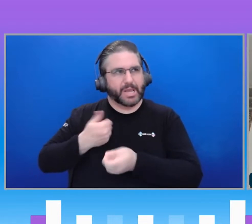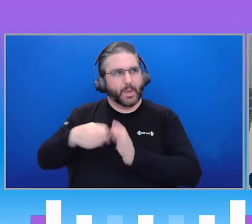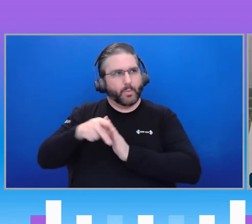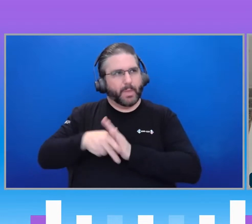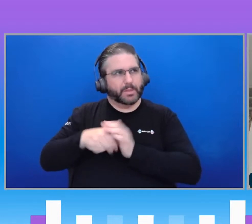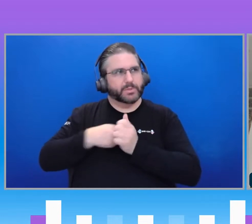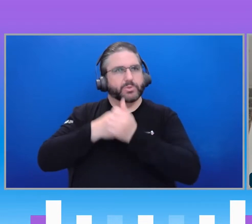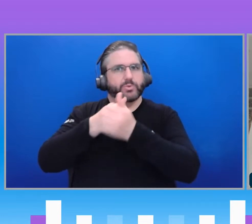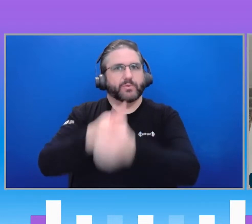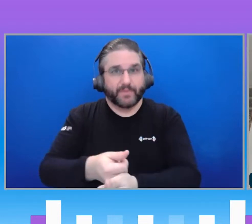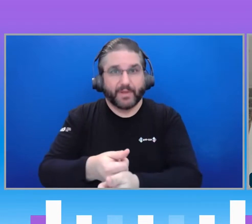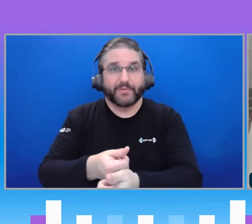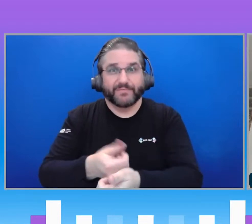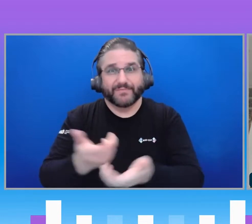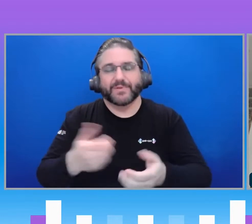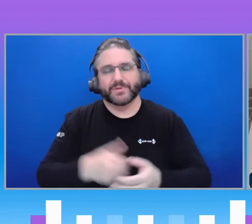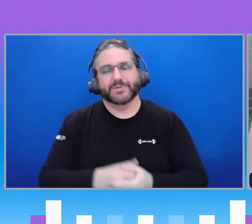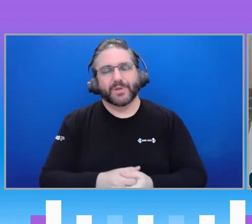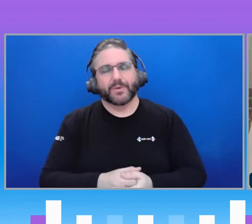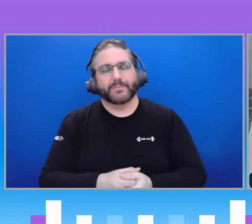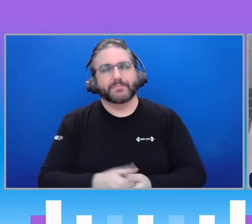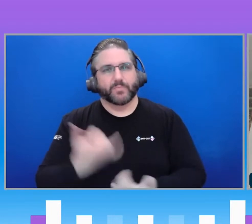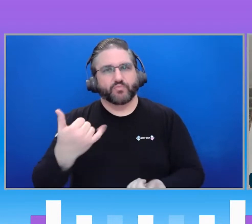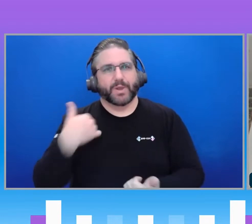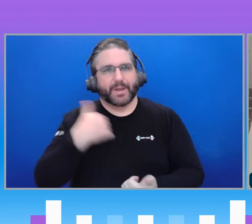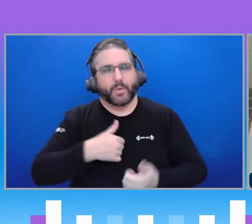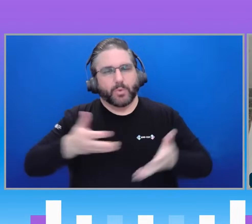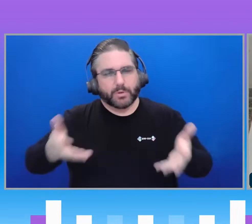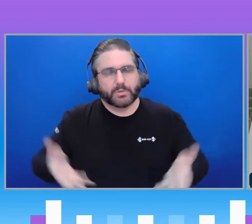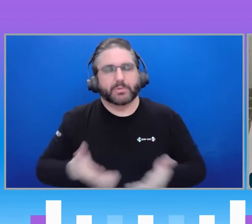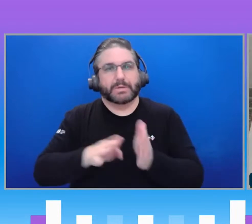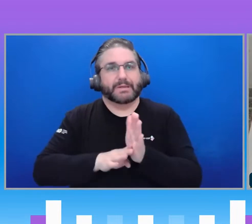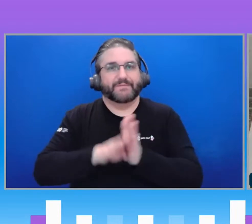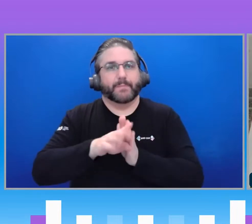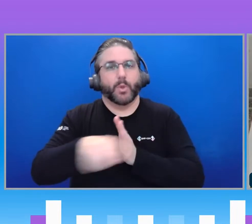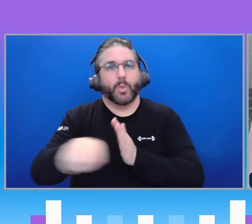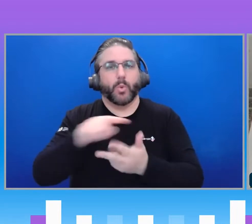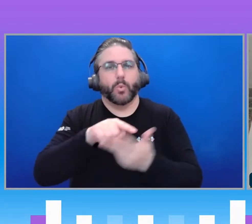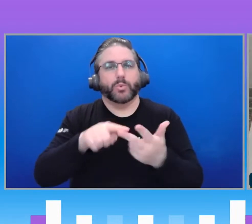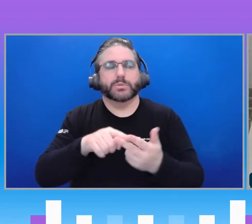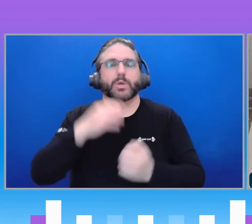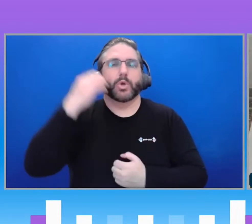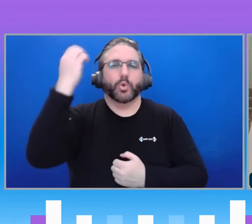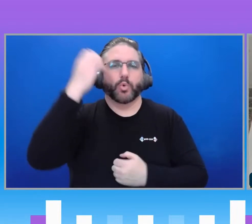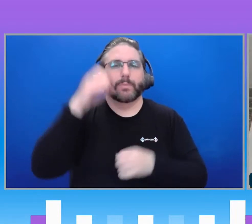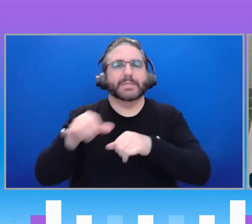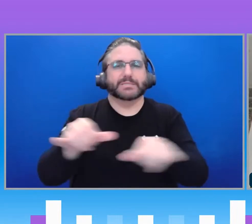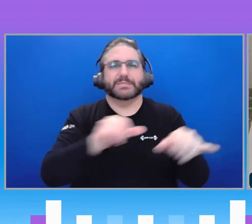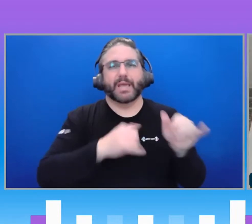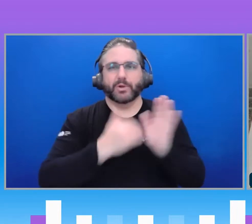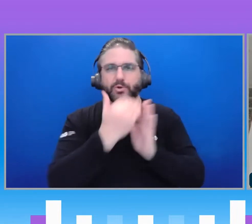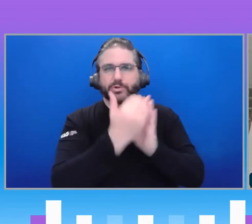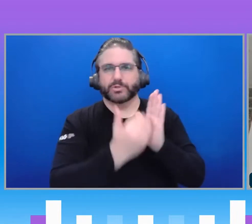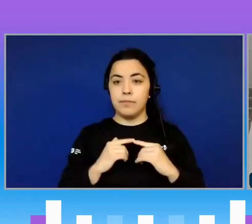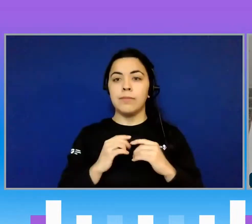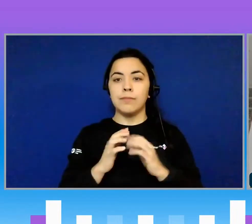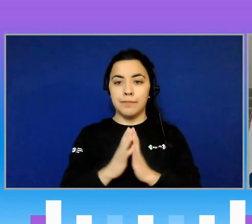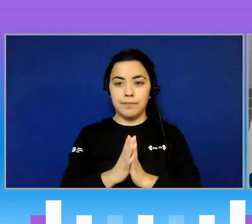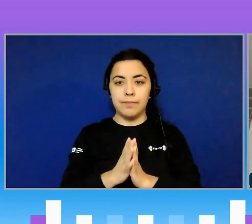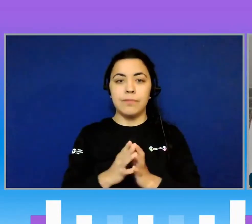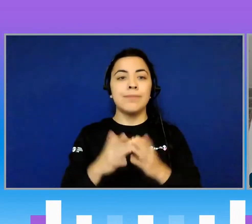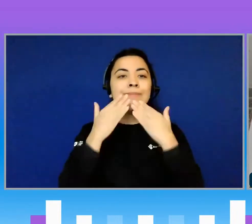are now very much focused on the development of these European standards. Great. Thank you so much,